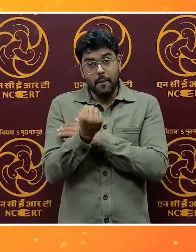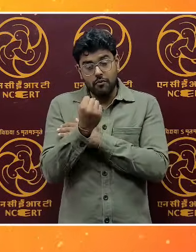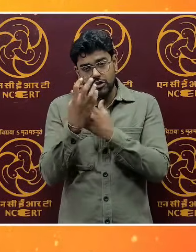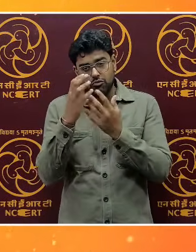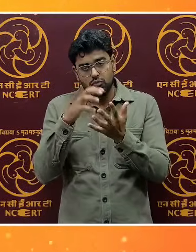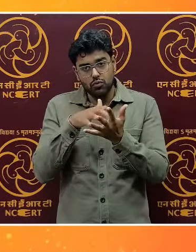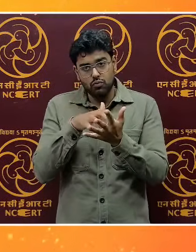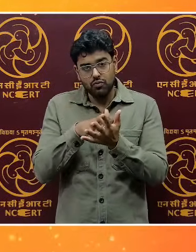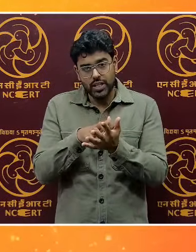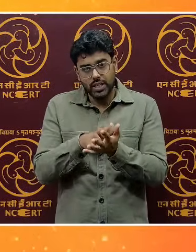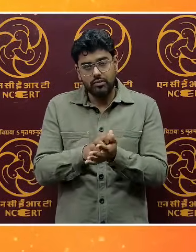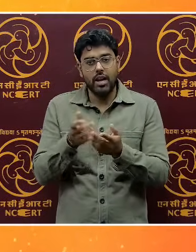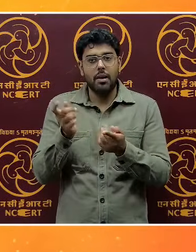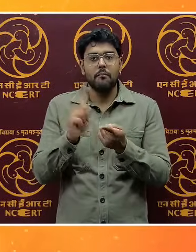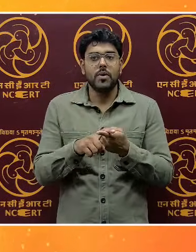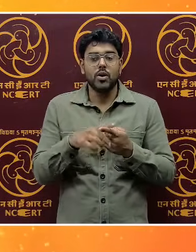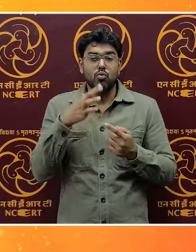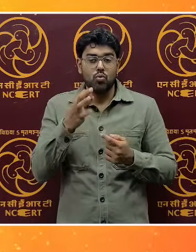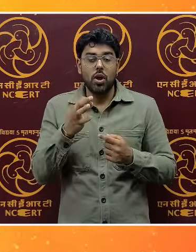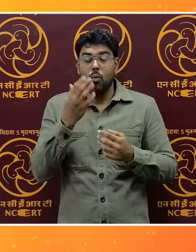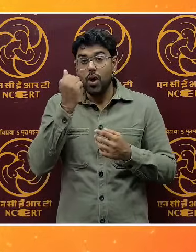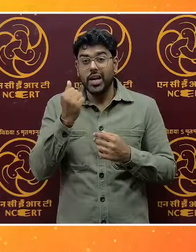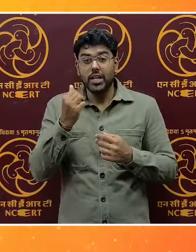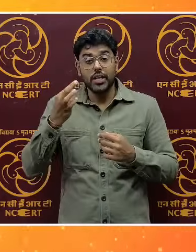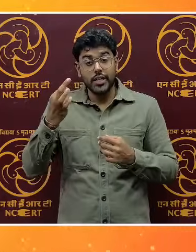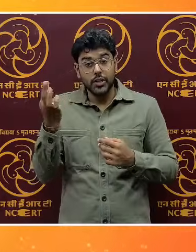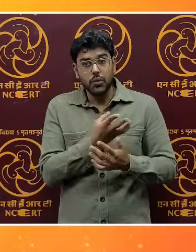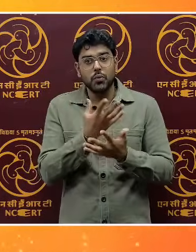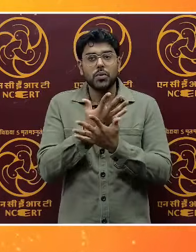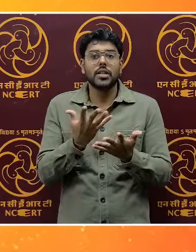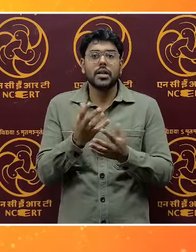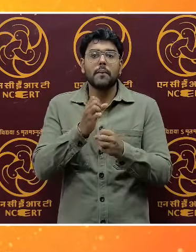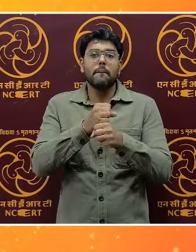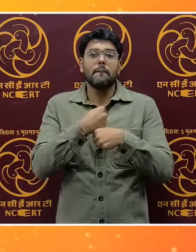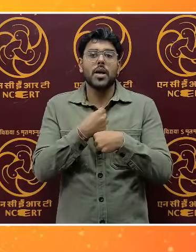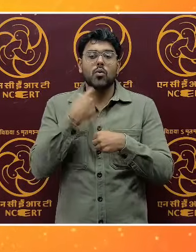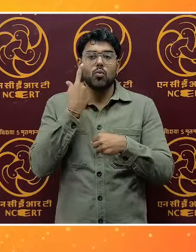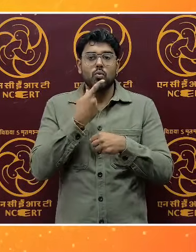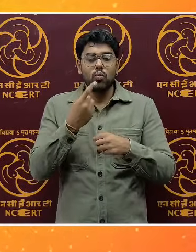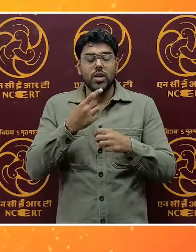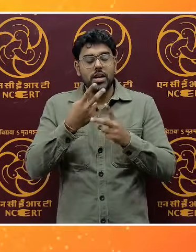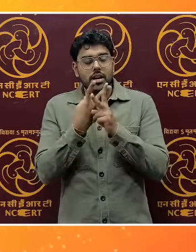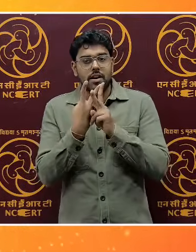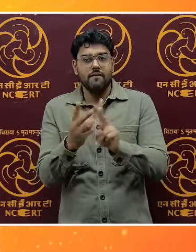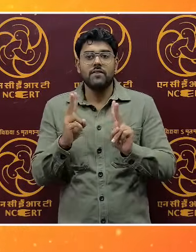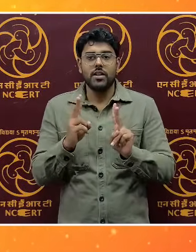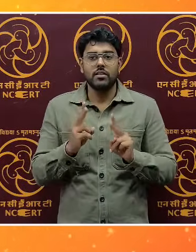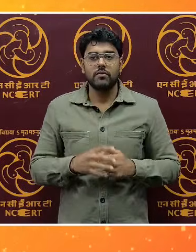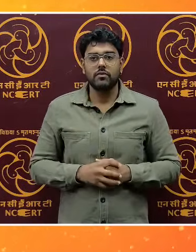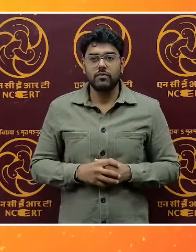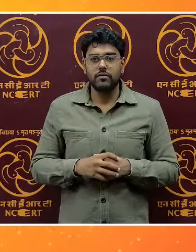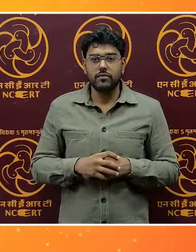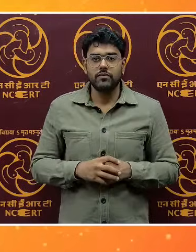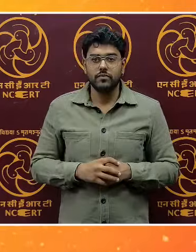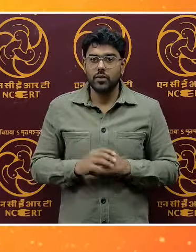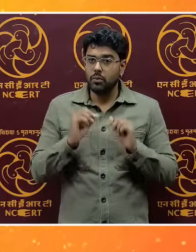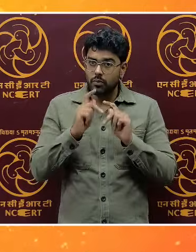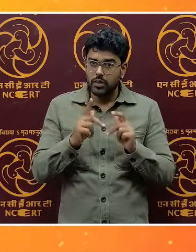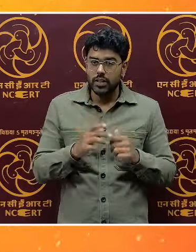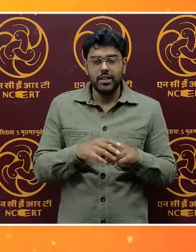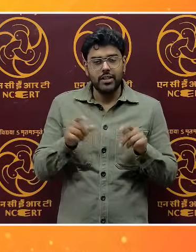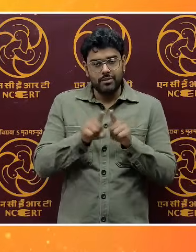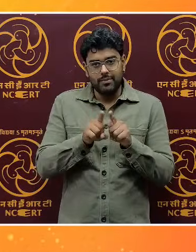properties, original properties, because a new substance is forming that has got completely different properties, right? So that's how